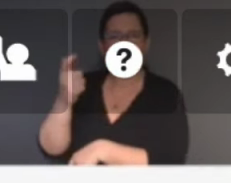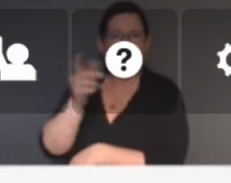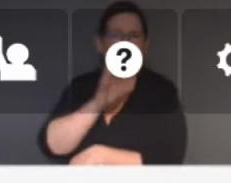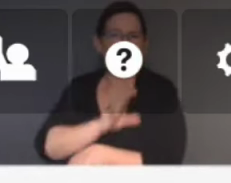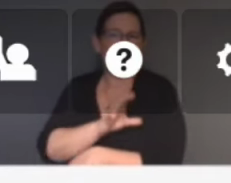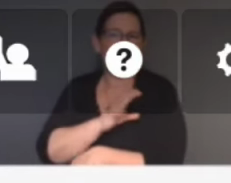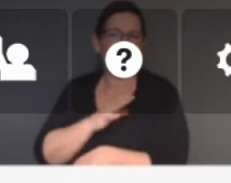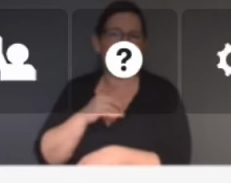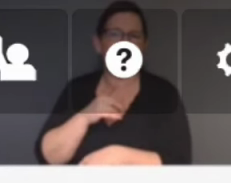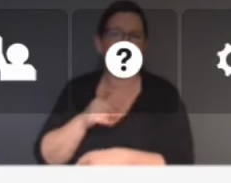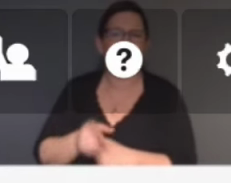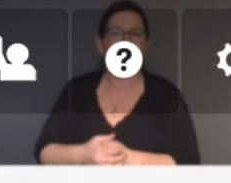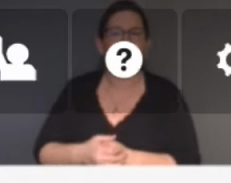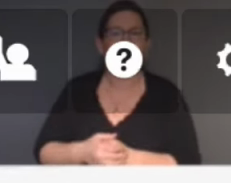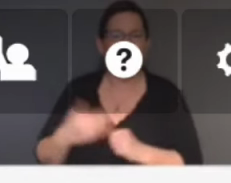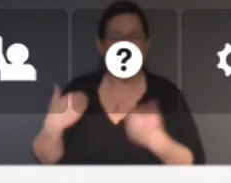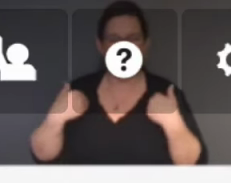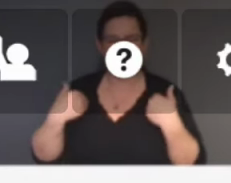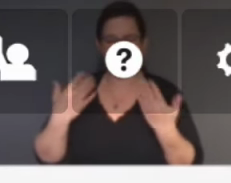CVITP for short.